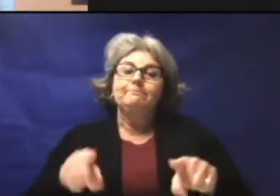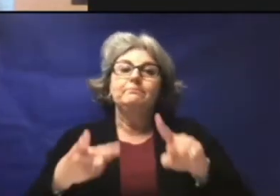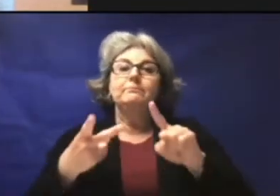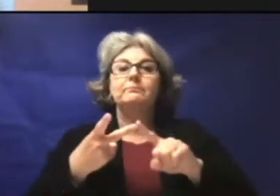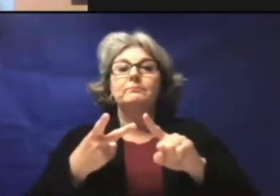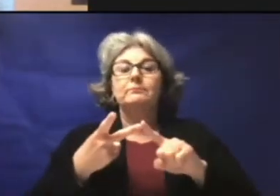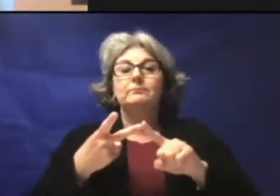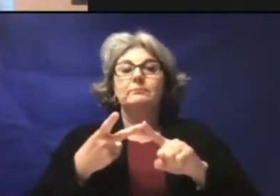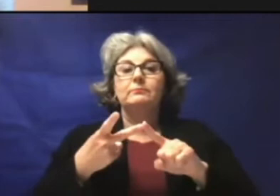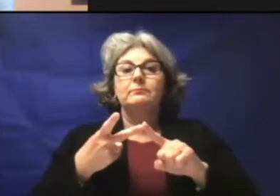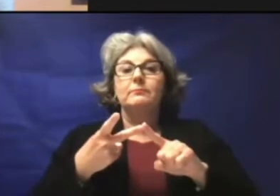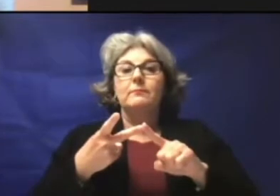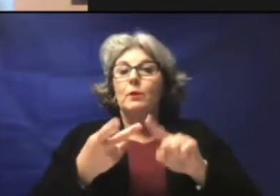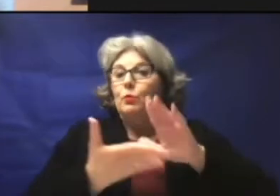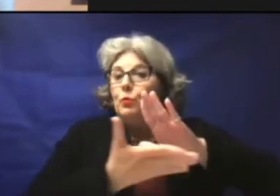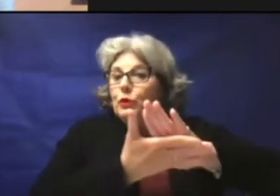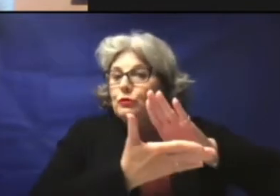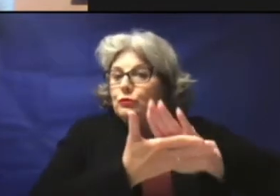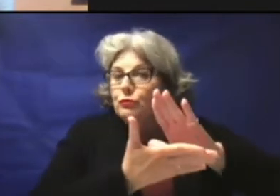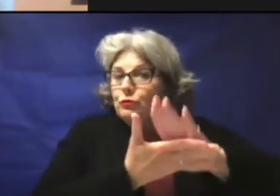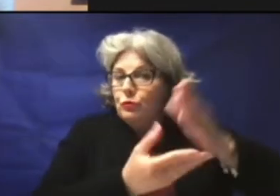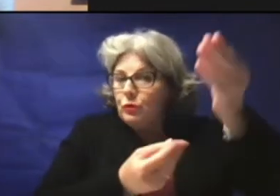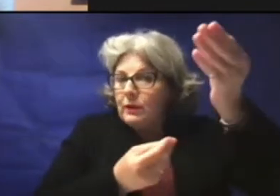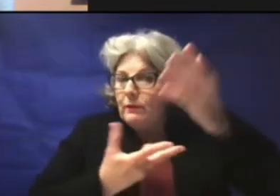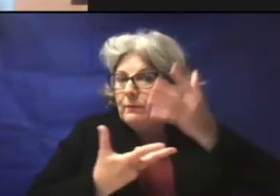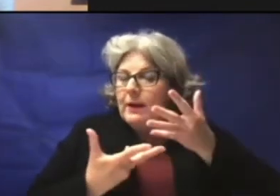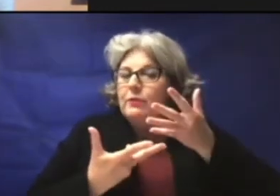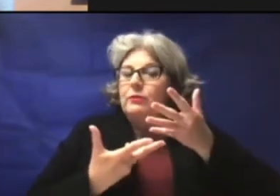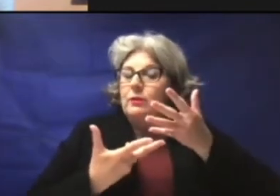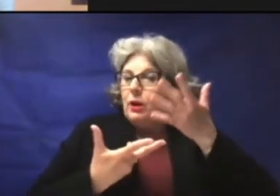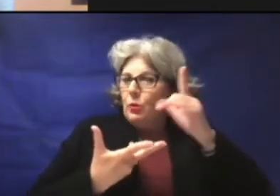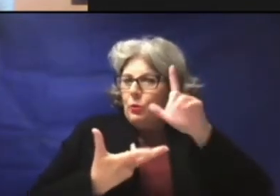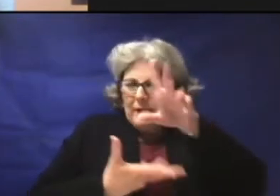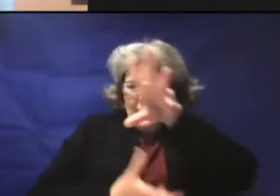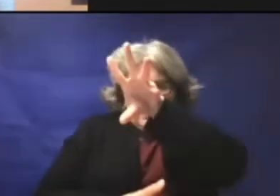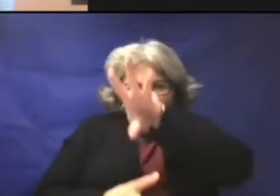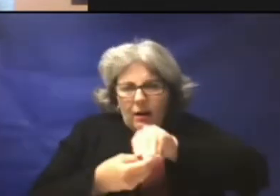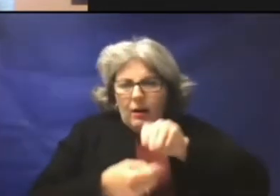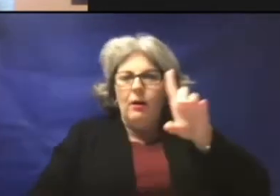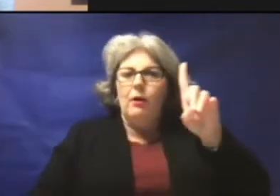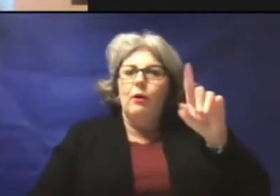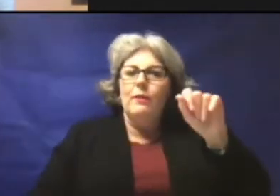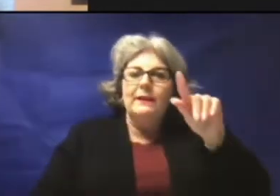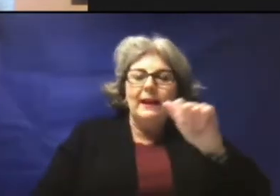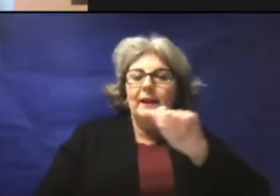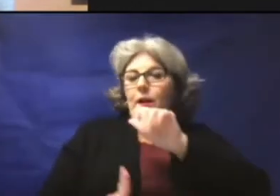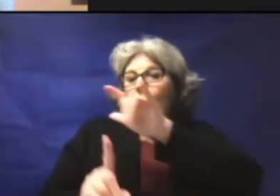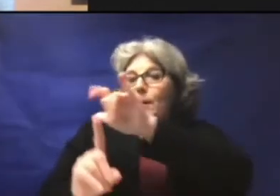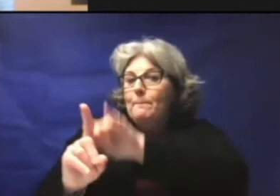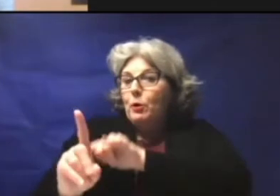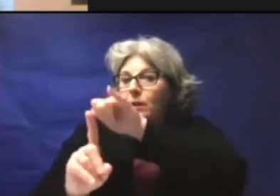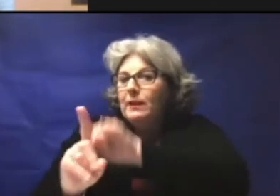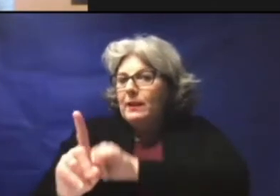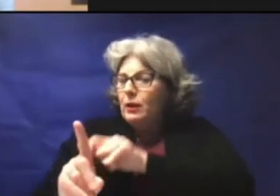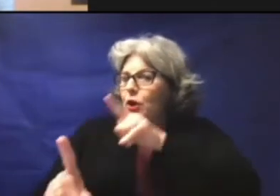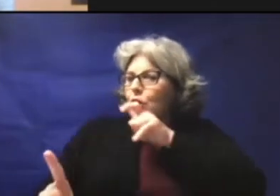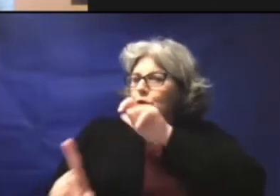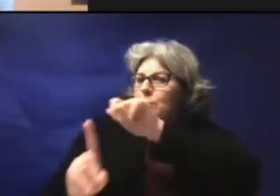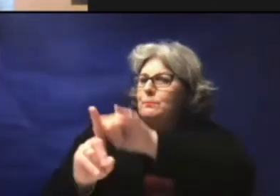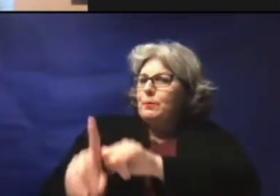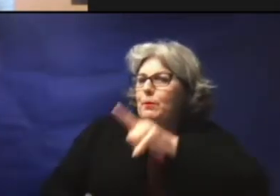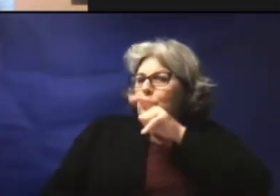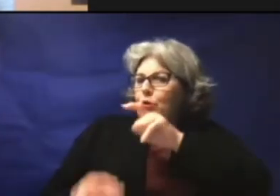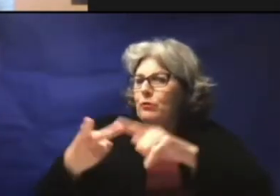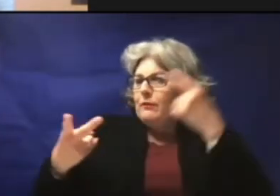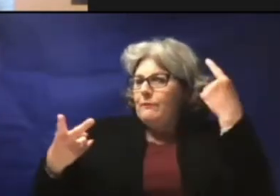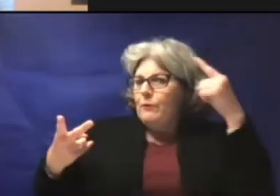comes to schools, and we want them to do it because if we're looking at bullying and what's happening, don't we need to know who is being bullied and